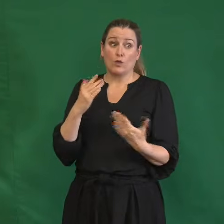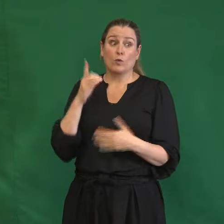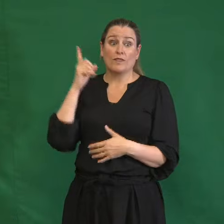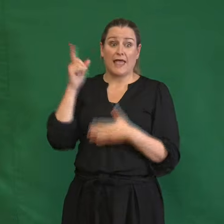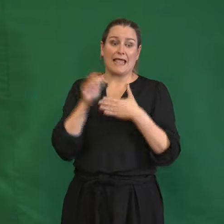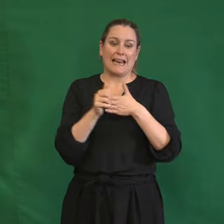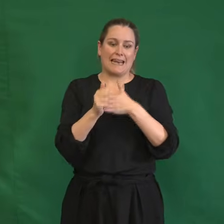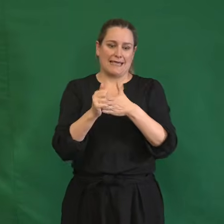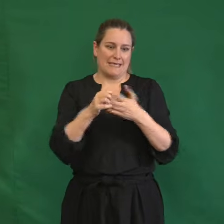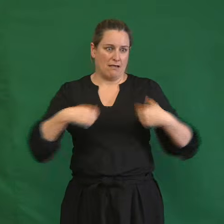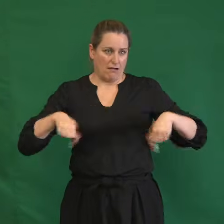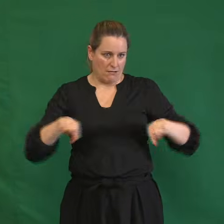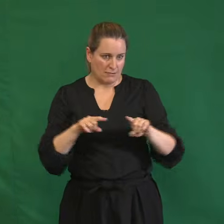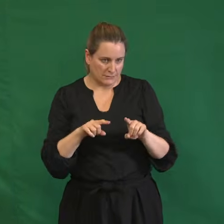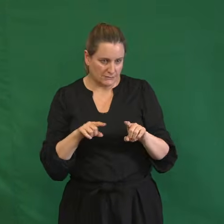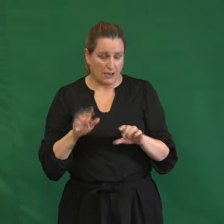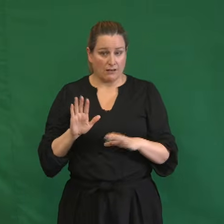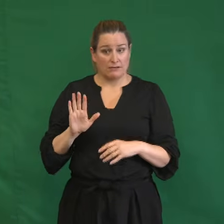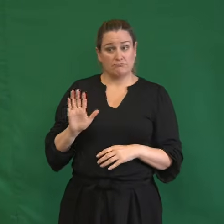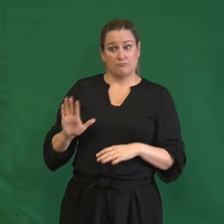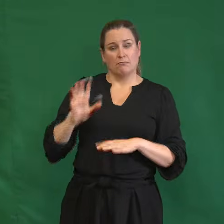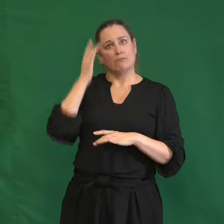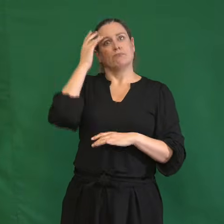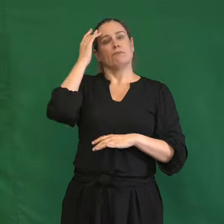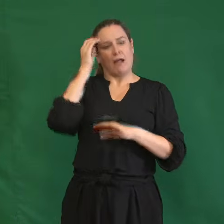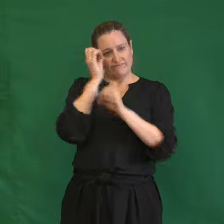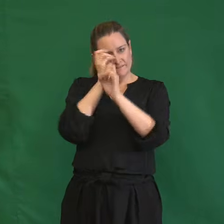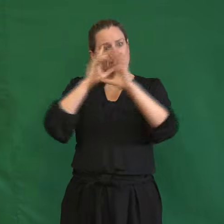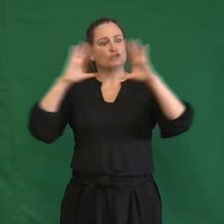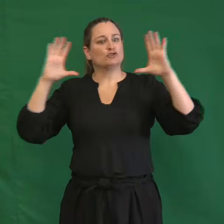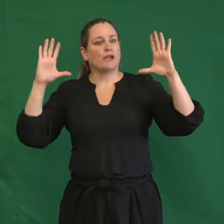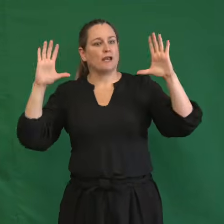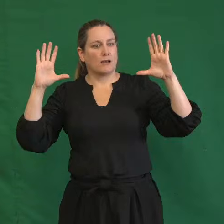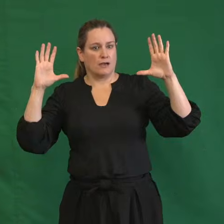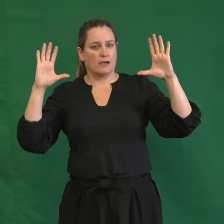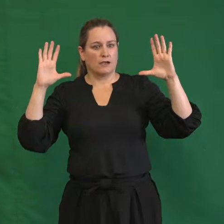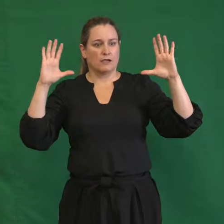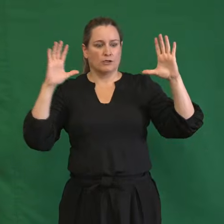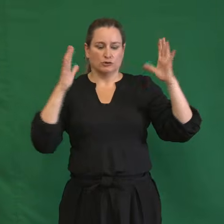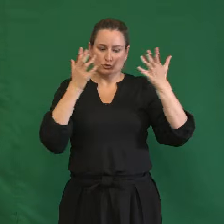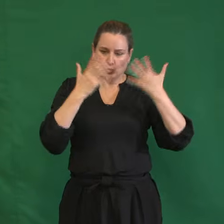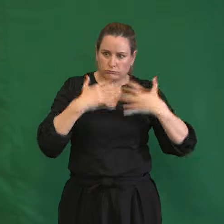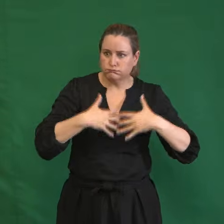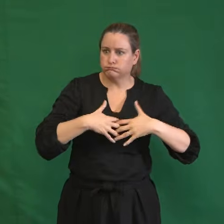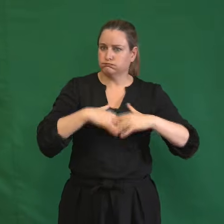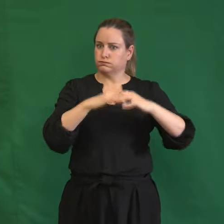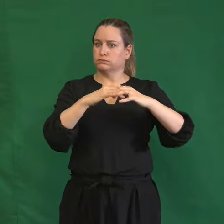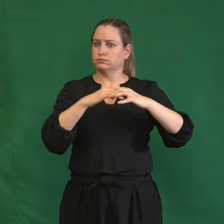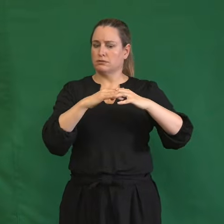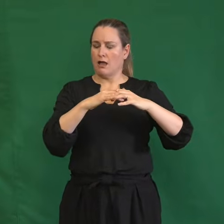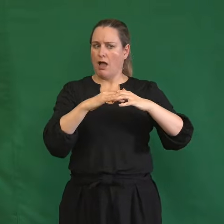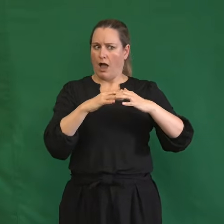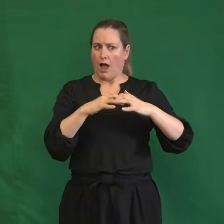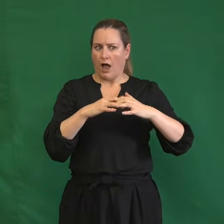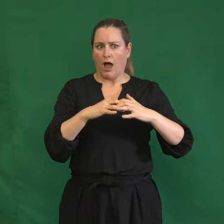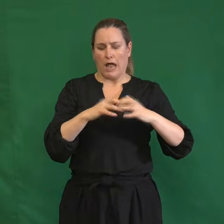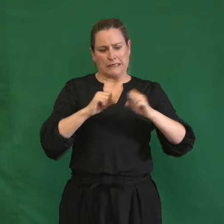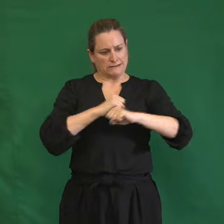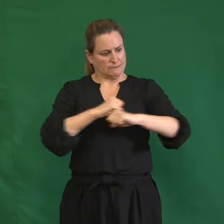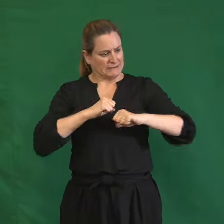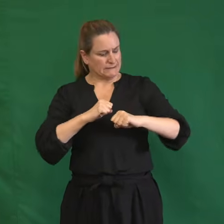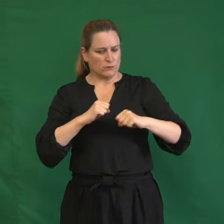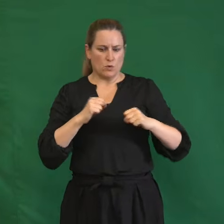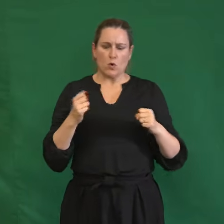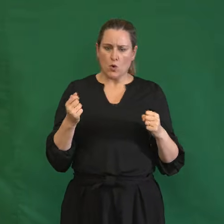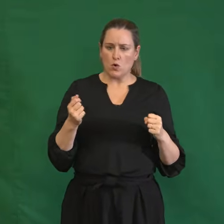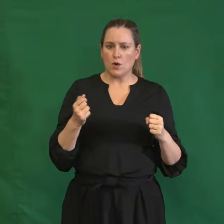real vision to develop a science infrastructure. In establishing all the research